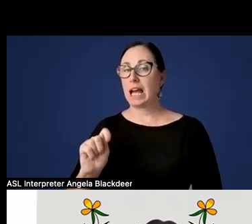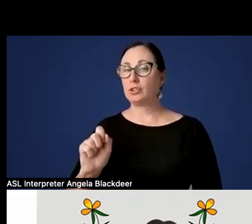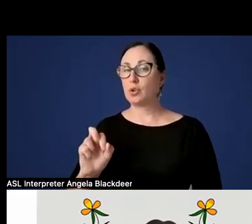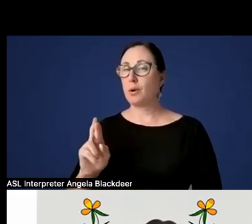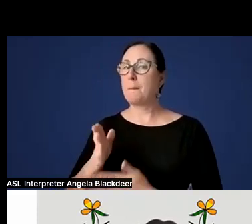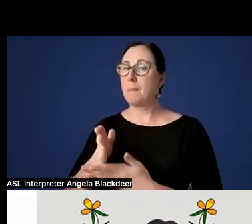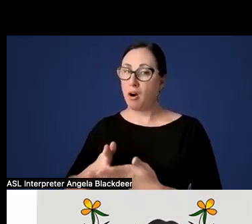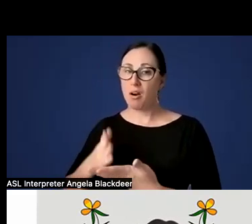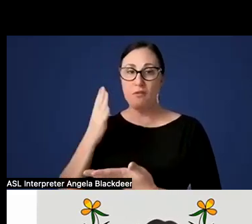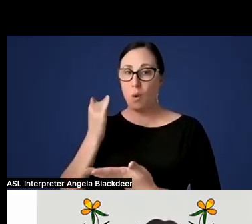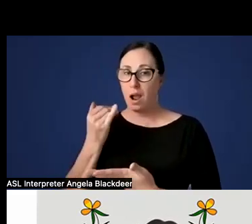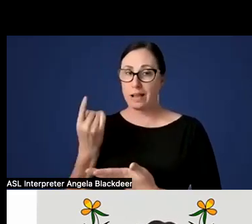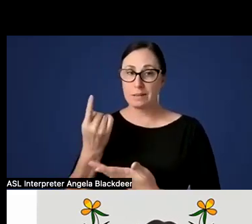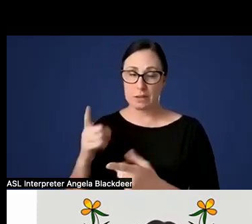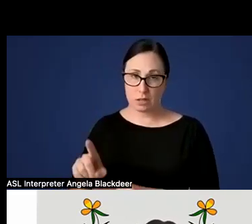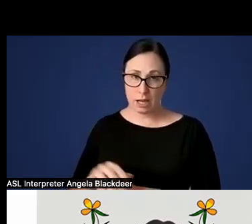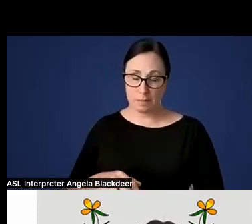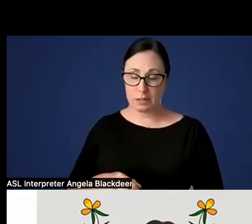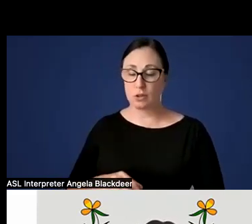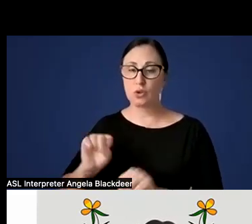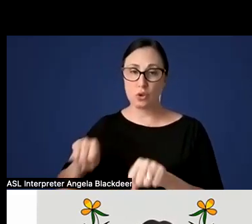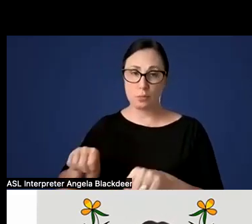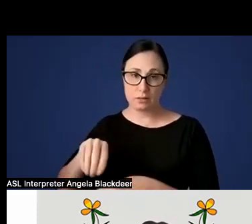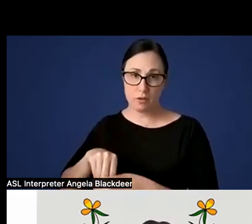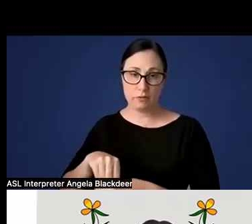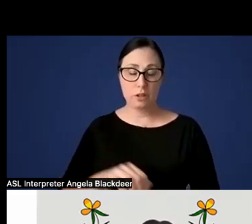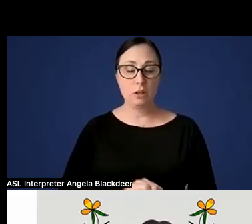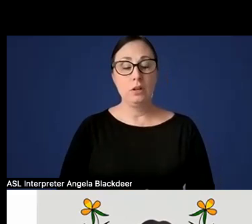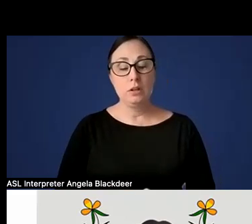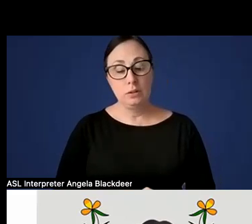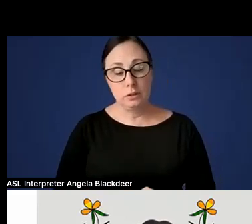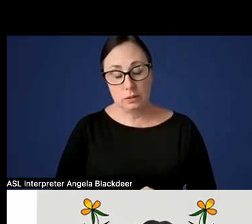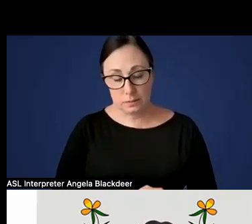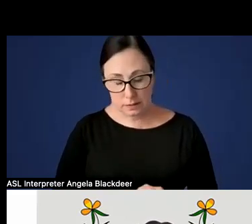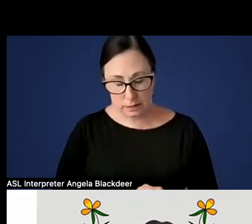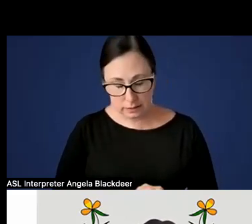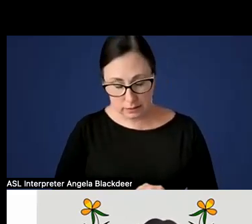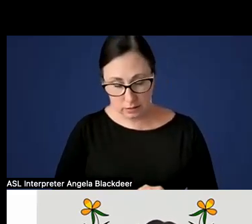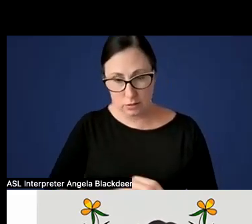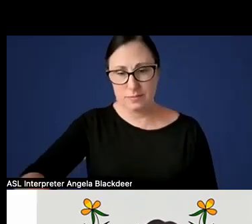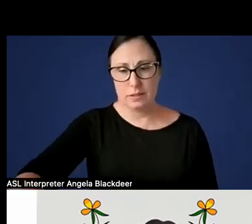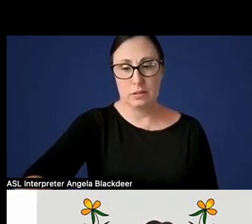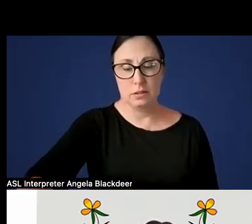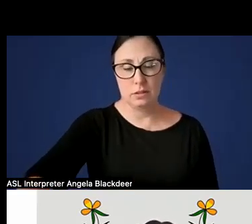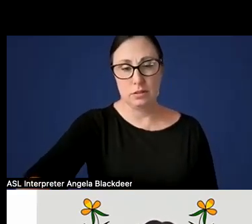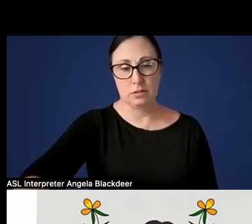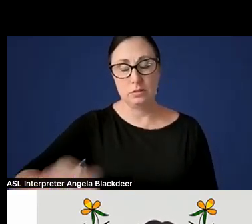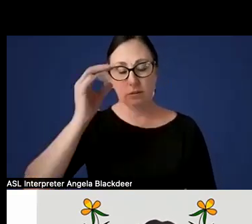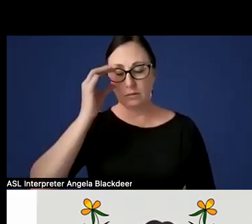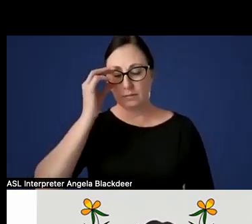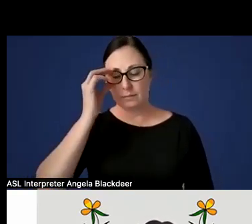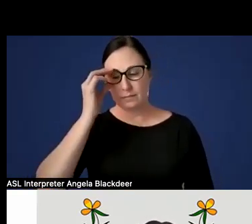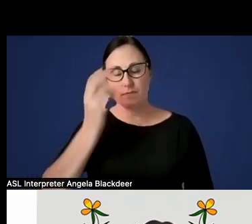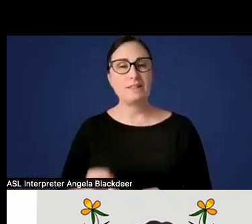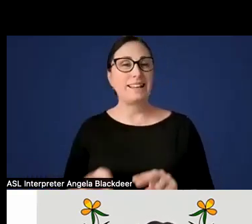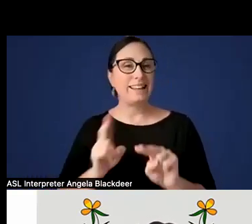illness and such financial problems, which I think is probably we see aligned with, again, that increased